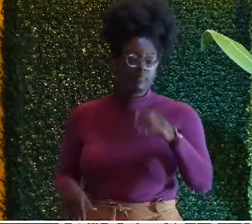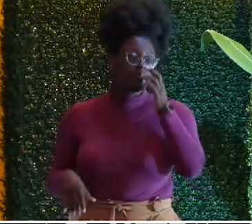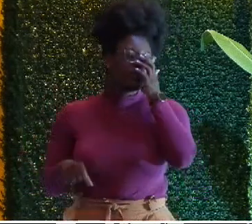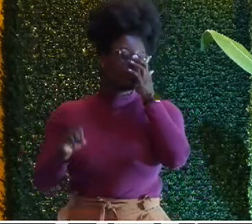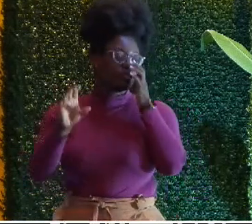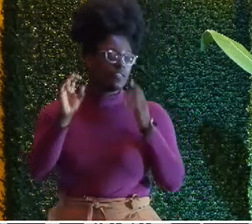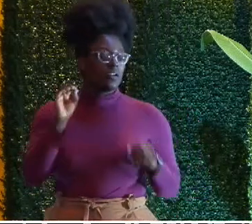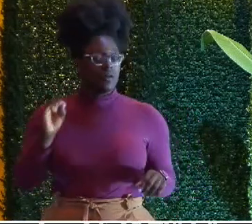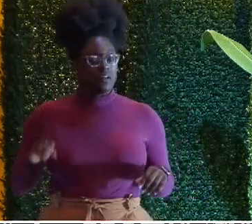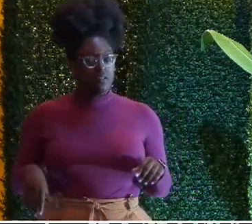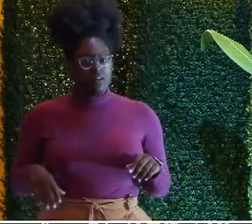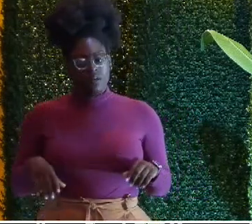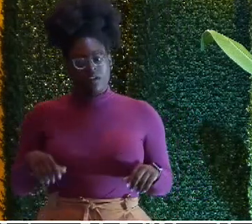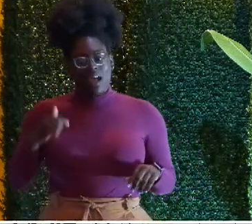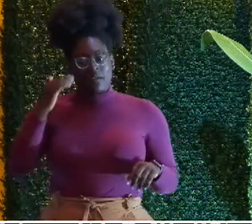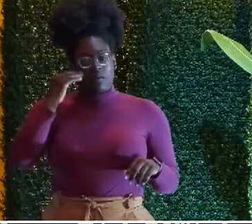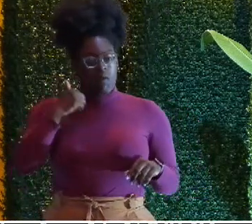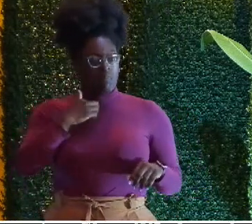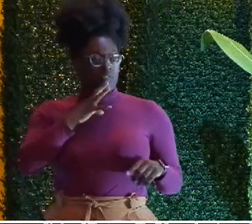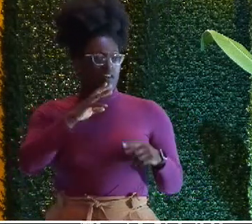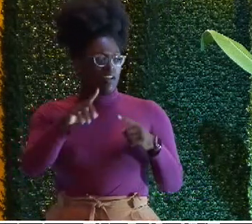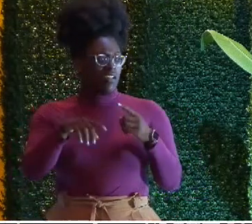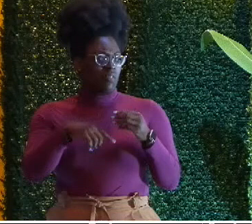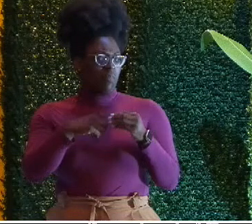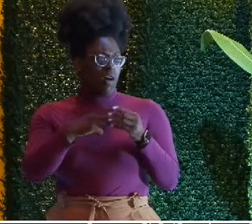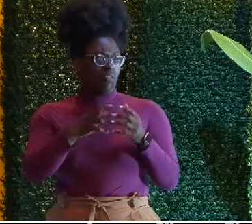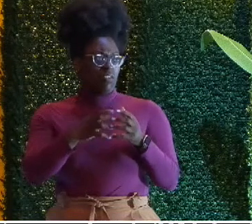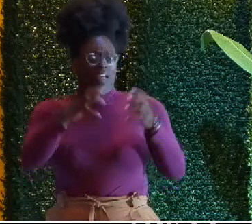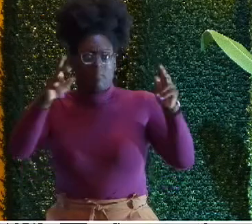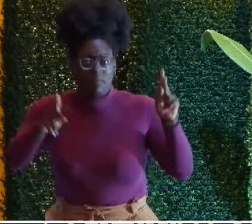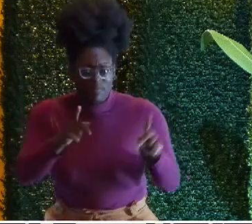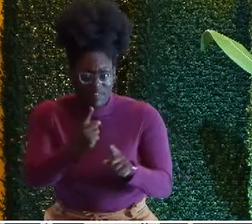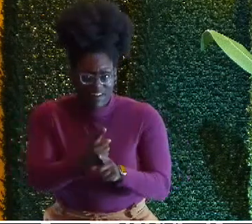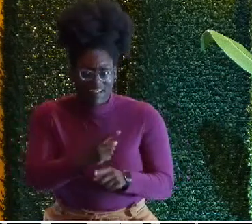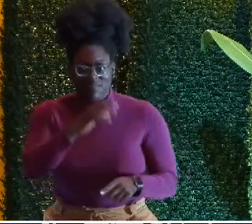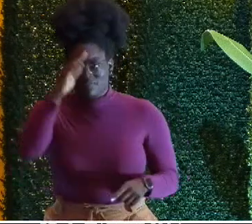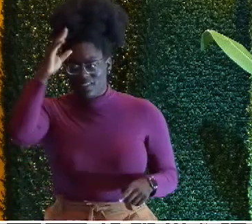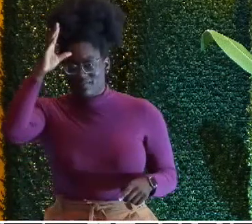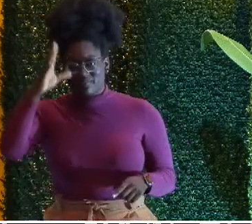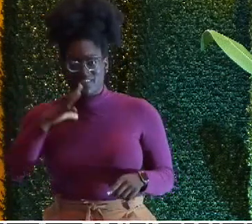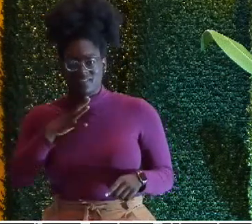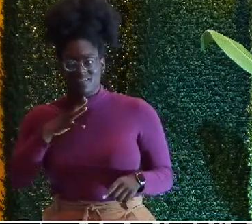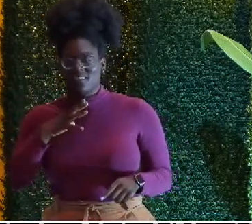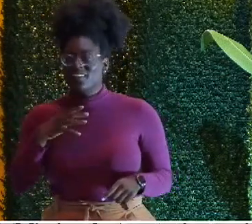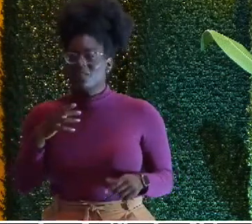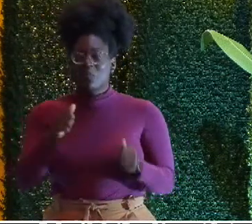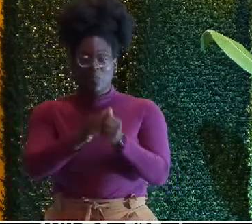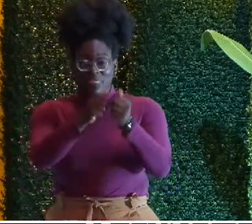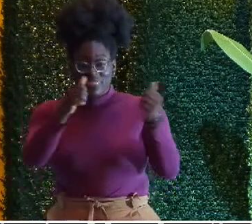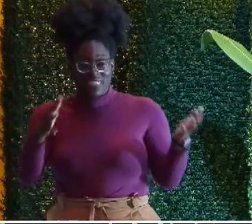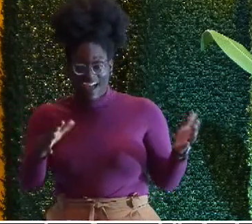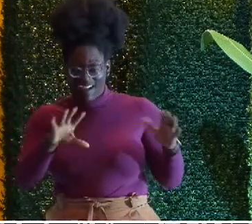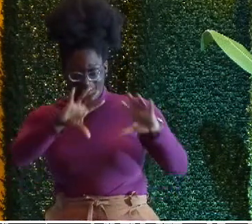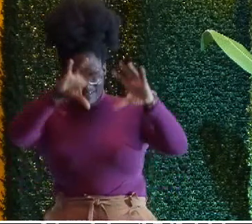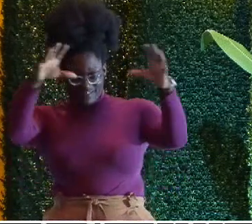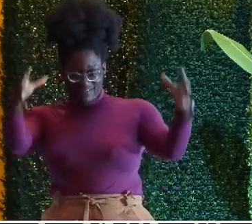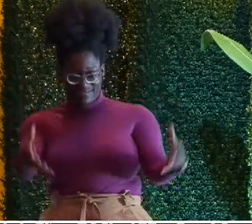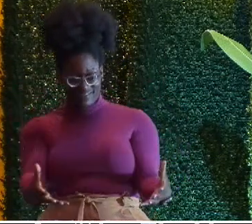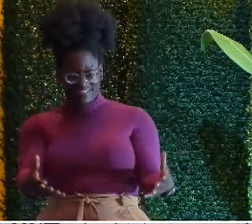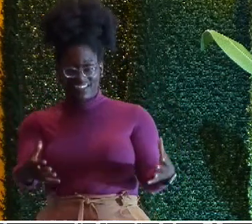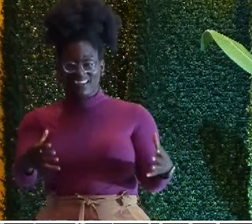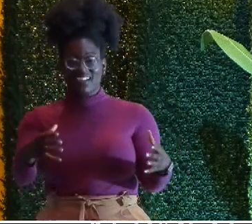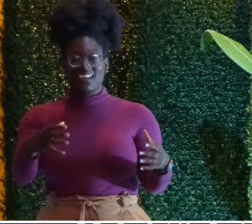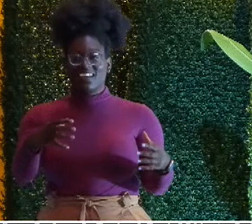good amount of the folks. We're not going to be able to continue to build a beautiful black